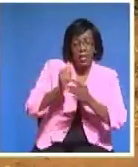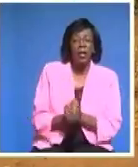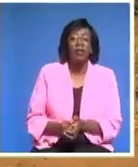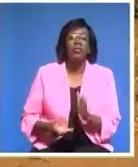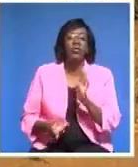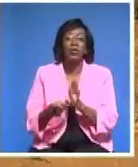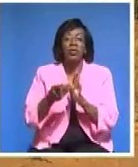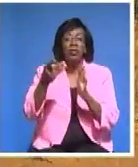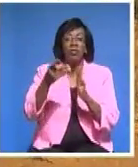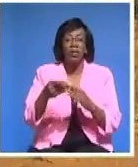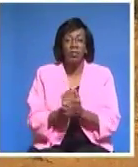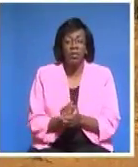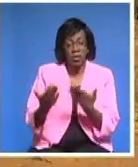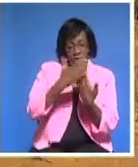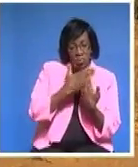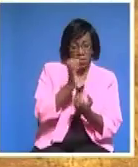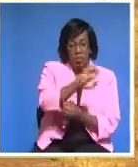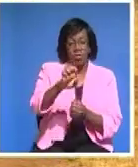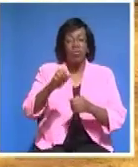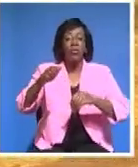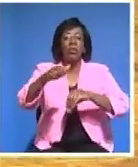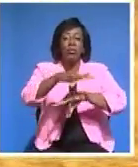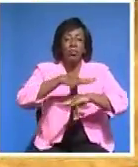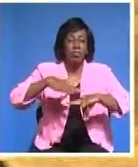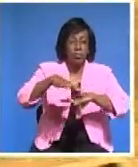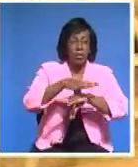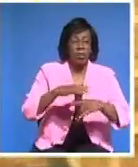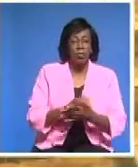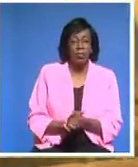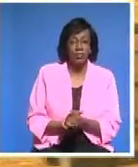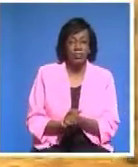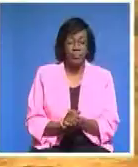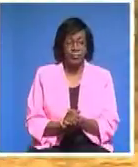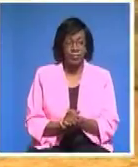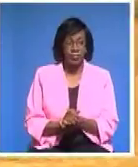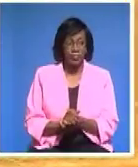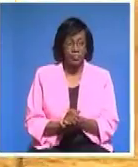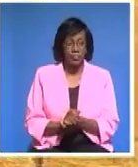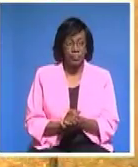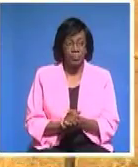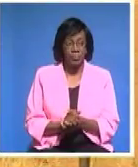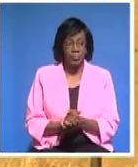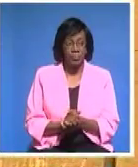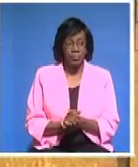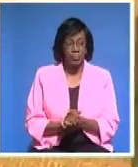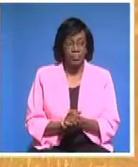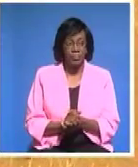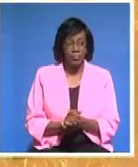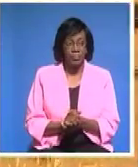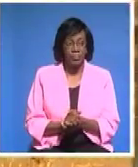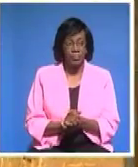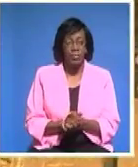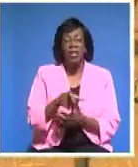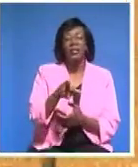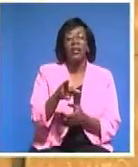another 150,000 hectares in eastern Kavango adjacent to Kaudom National Park. This was